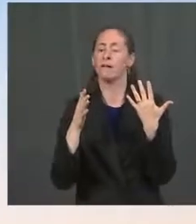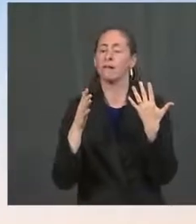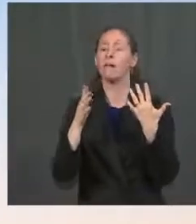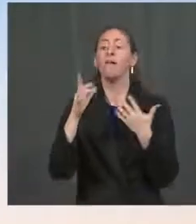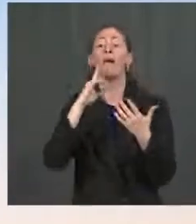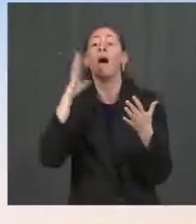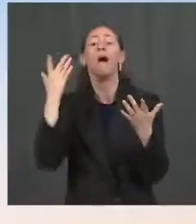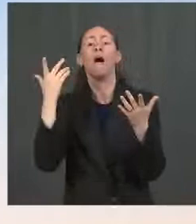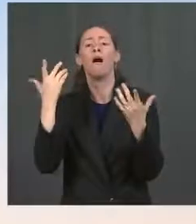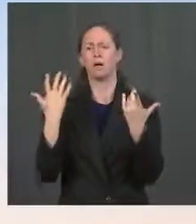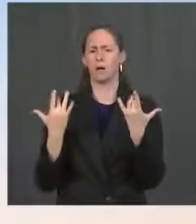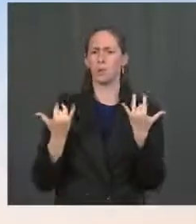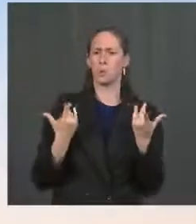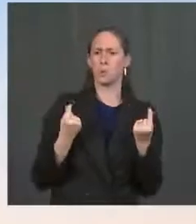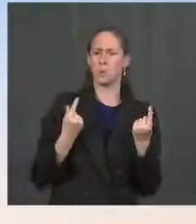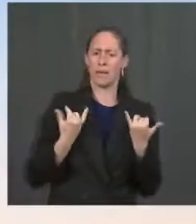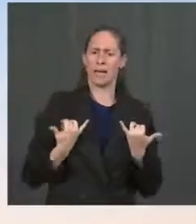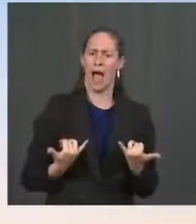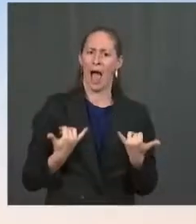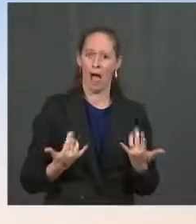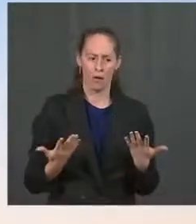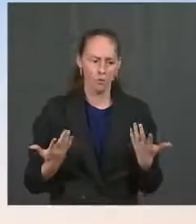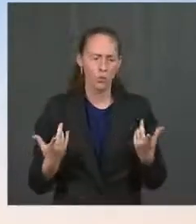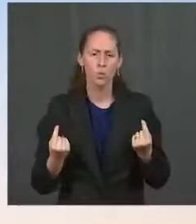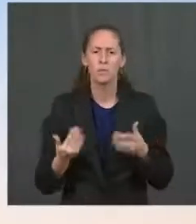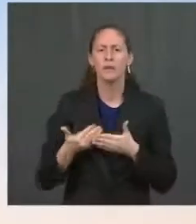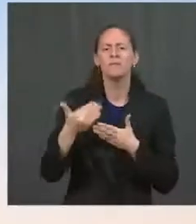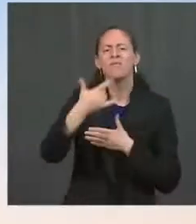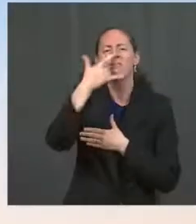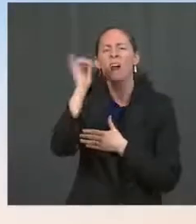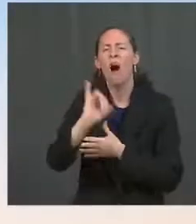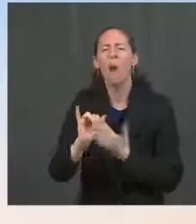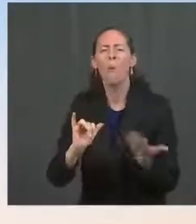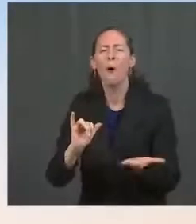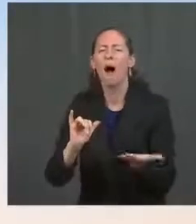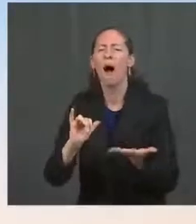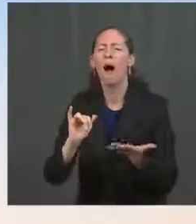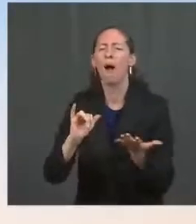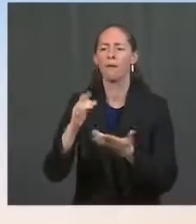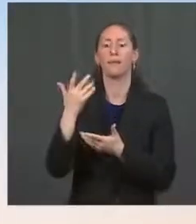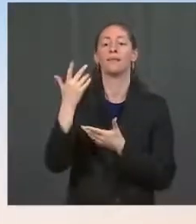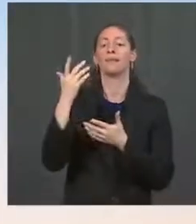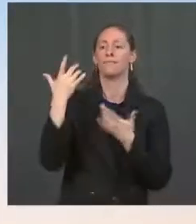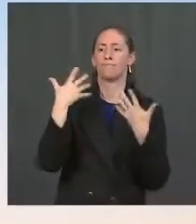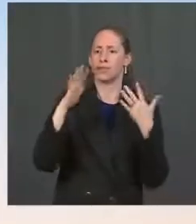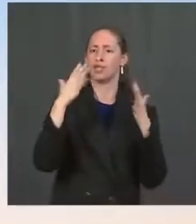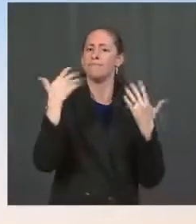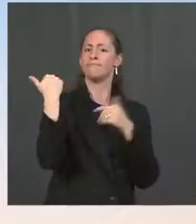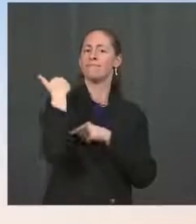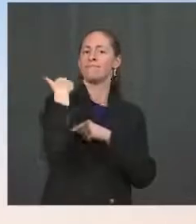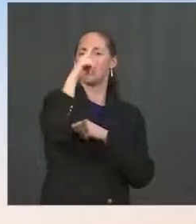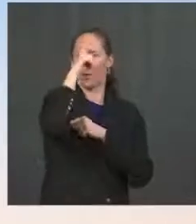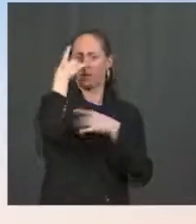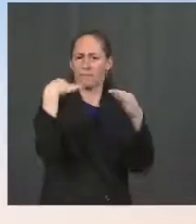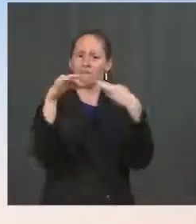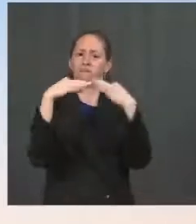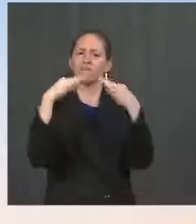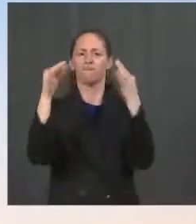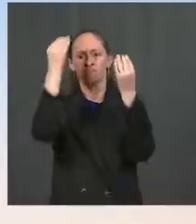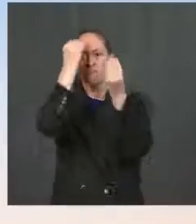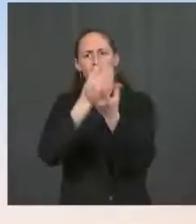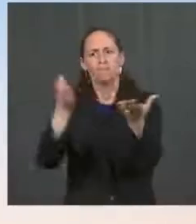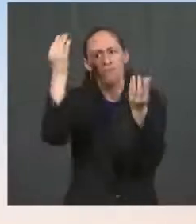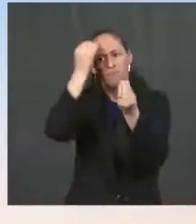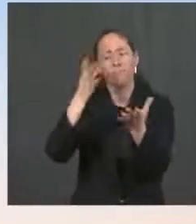we've taken since he took office, and a number of steps we announced over the summer. And the federal mandate for workers is an example of that. We obviously had done that